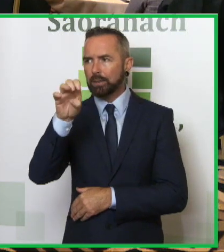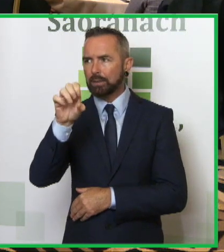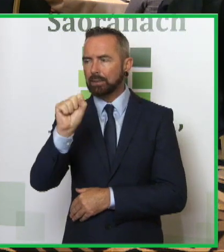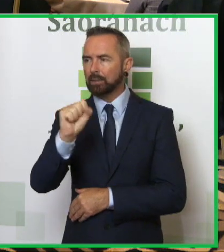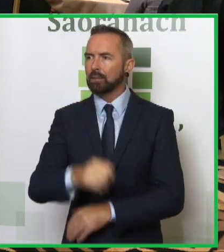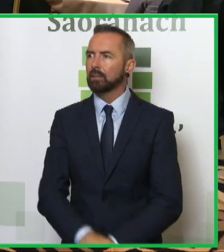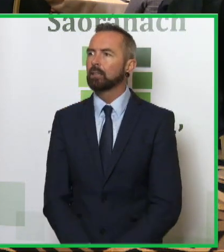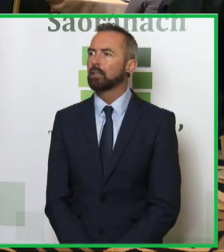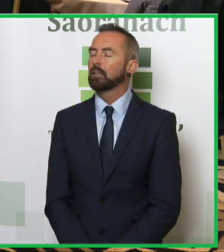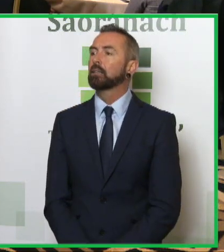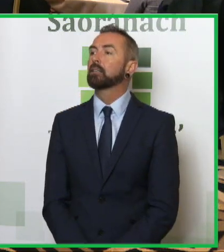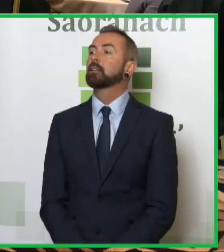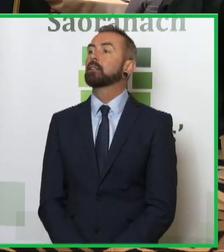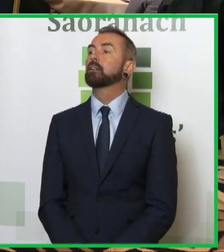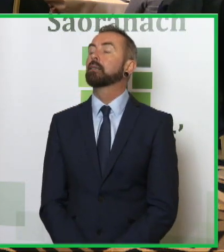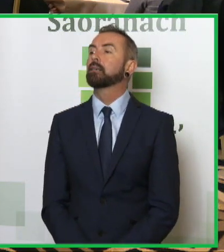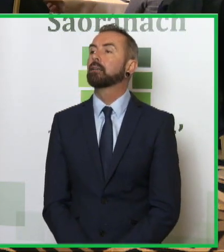clarify, synthetic opioids.